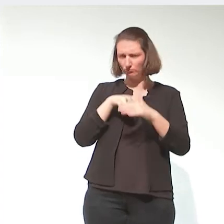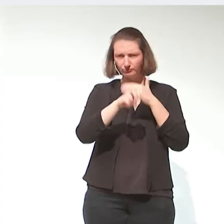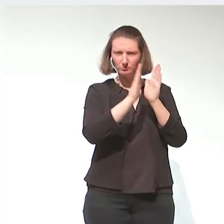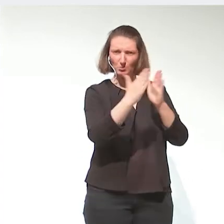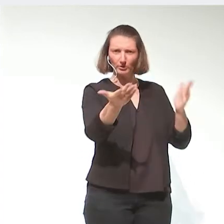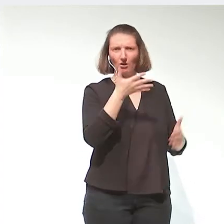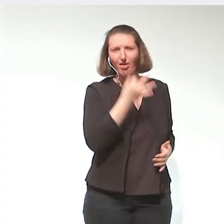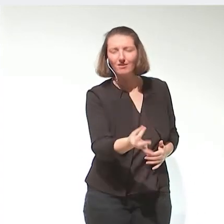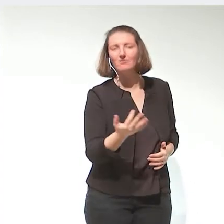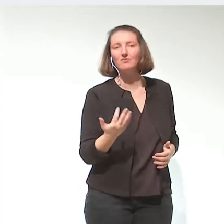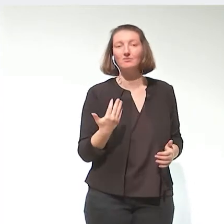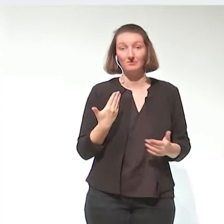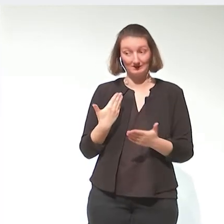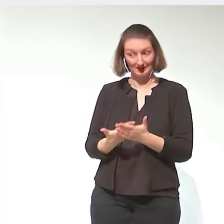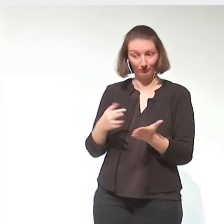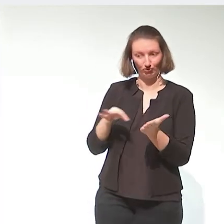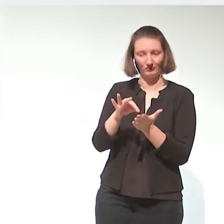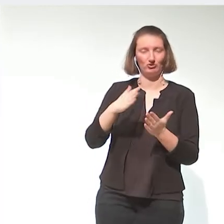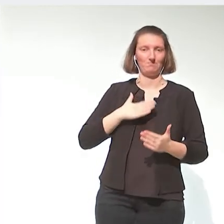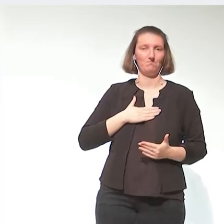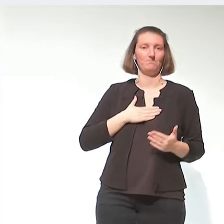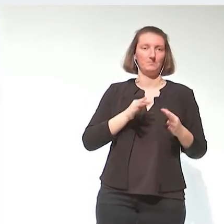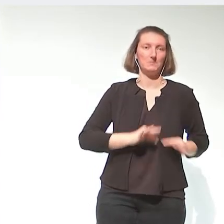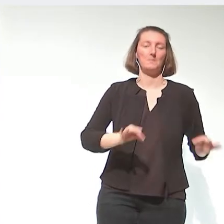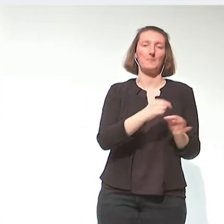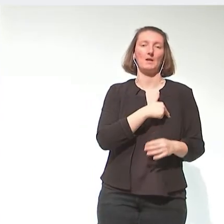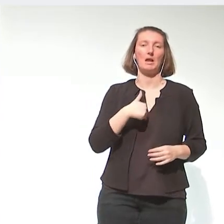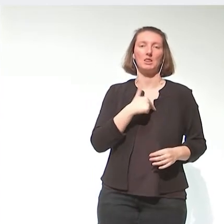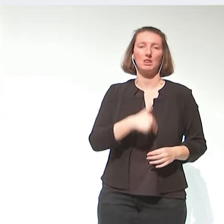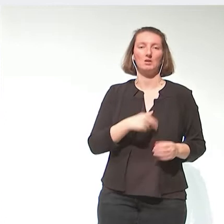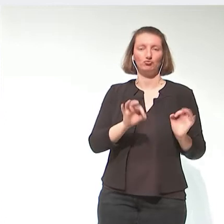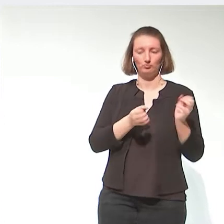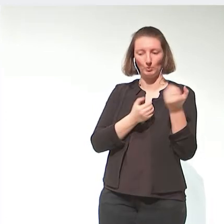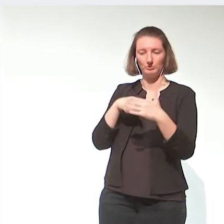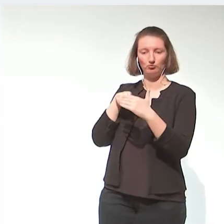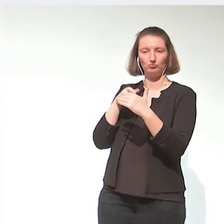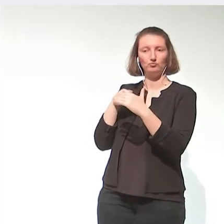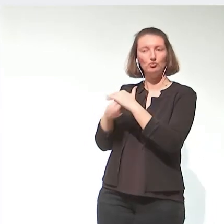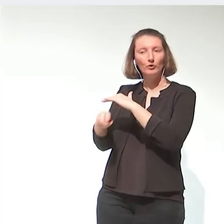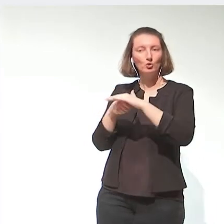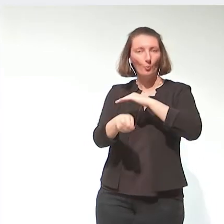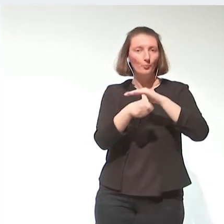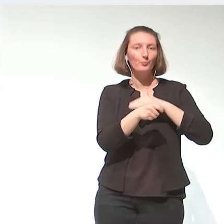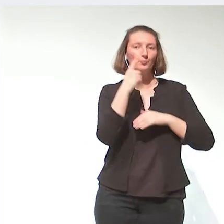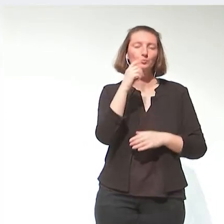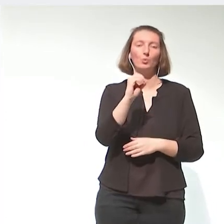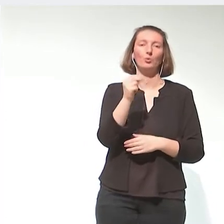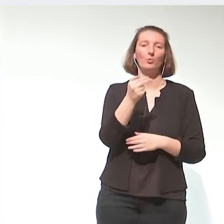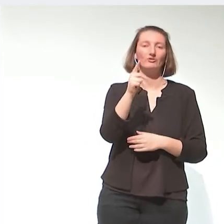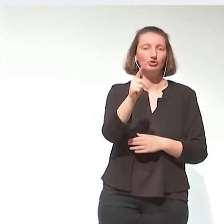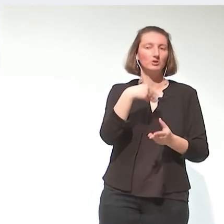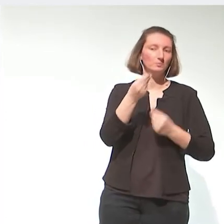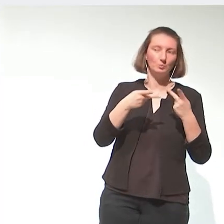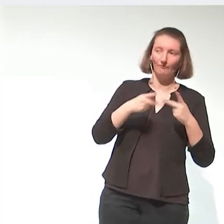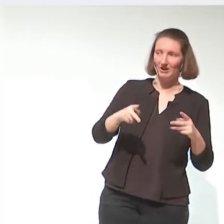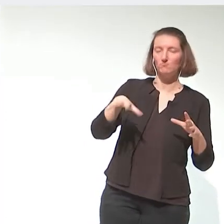issued a grant scheme to local councils and NGOs to make sure that there are like initiatives on the ground to implement the